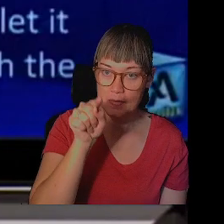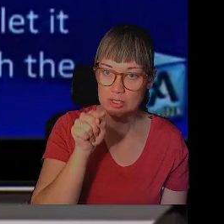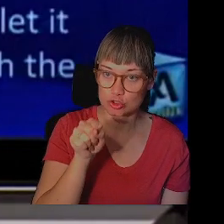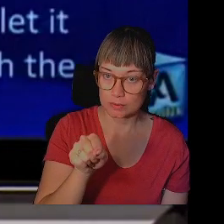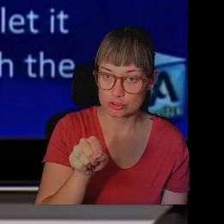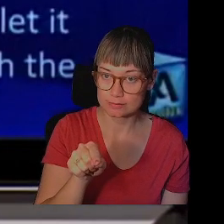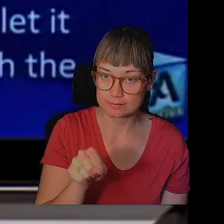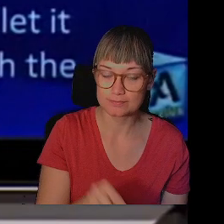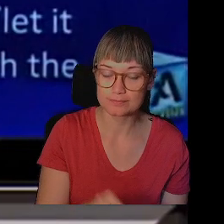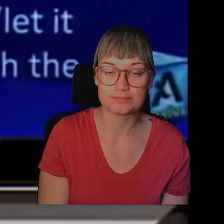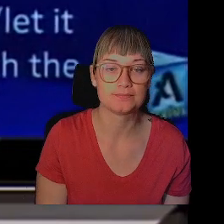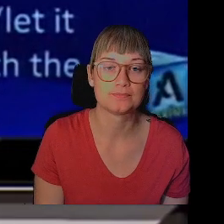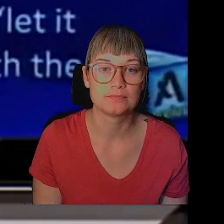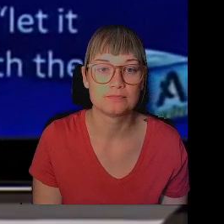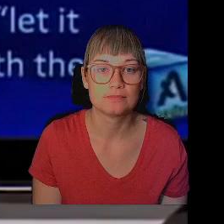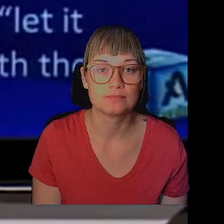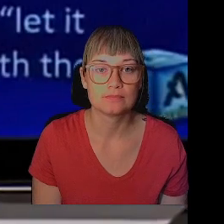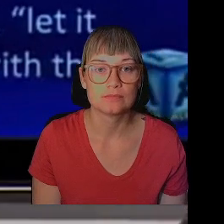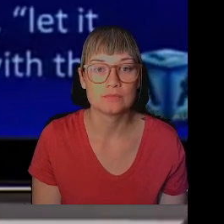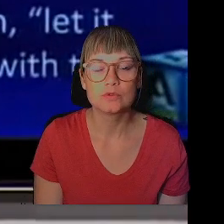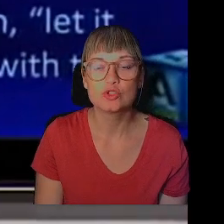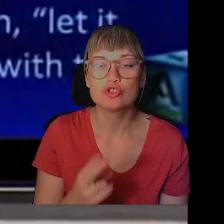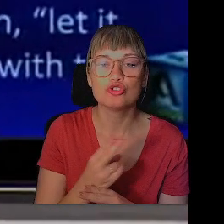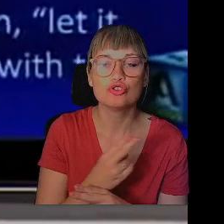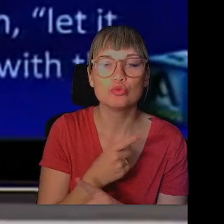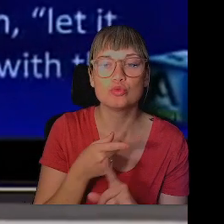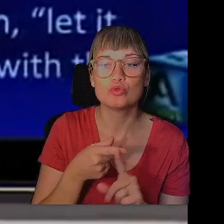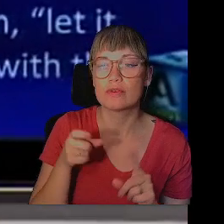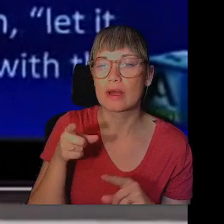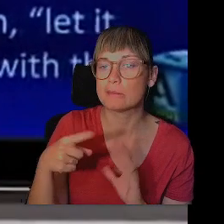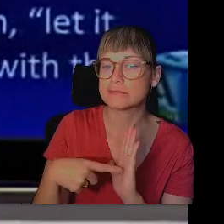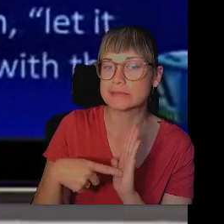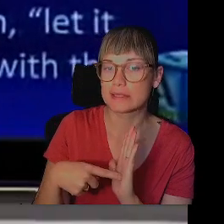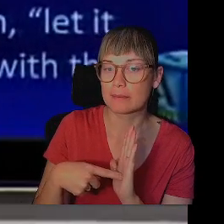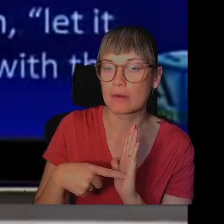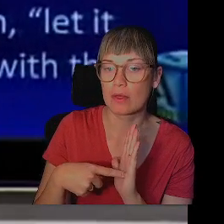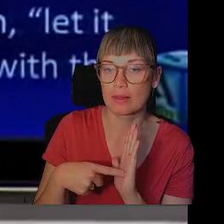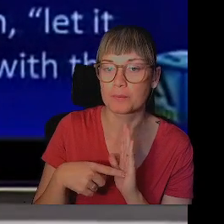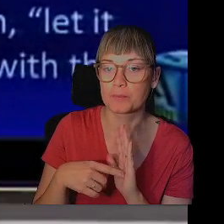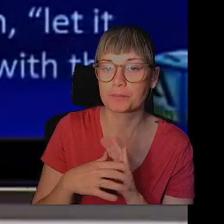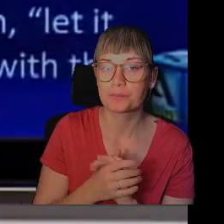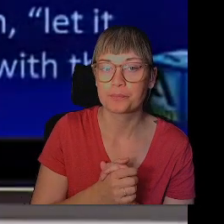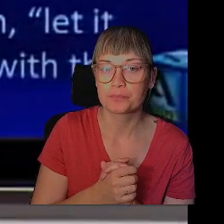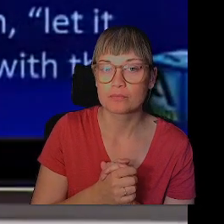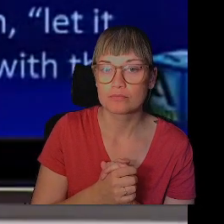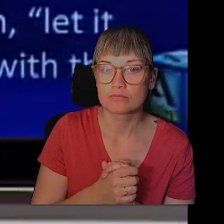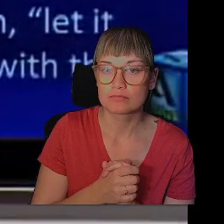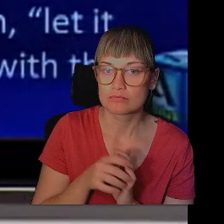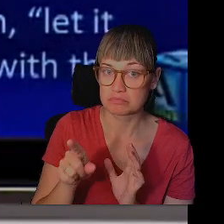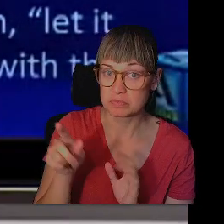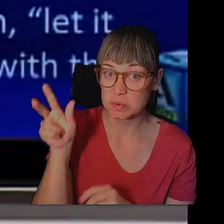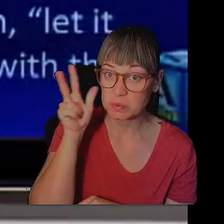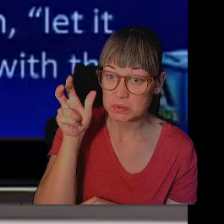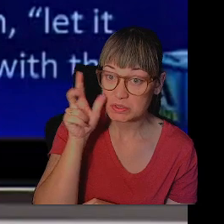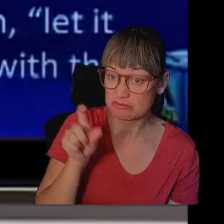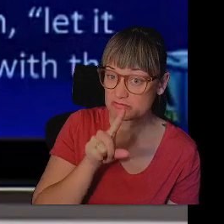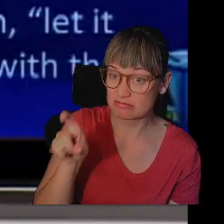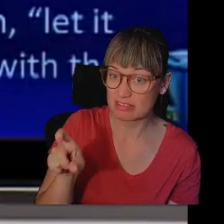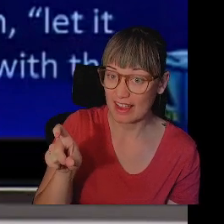pull something from the Cub pilot just to practice on, okay? Didn't you hear him ask the captain of